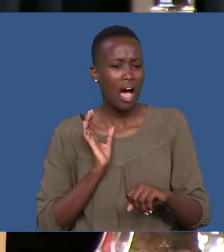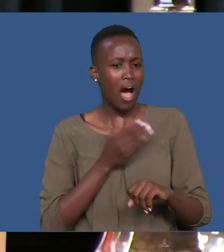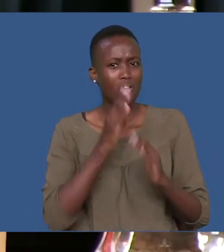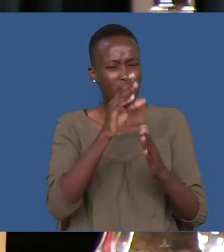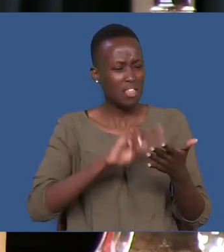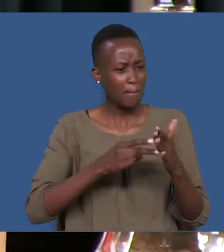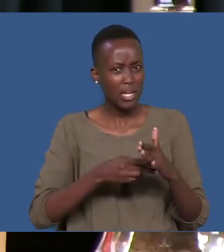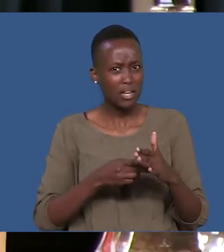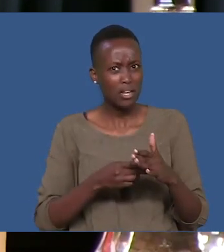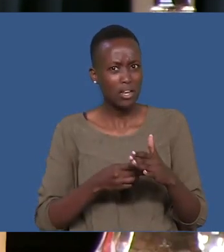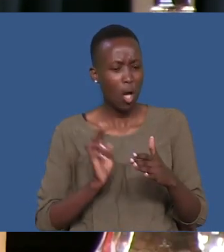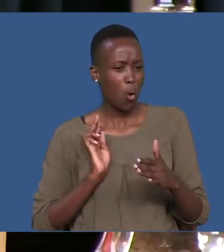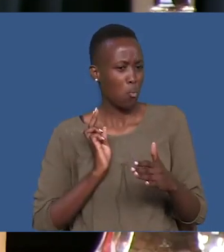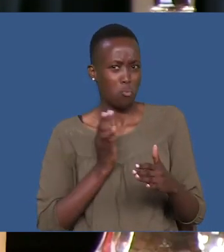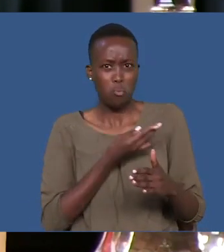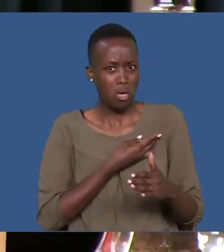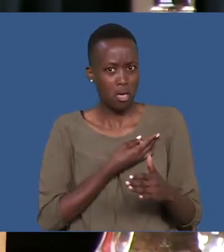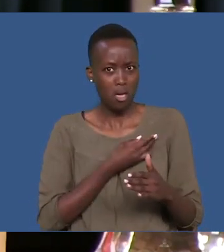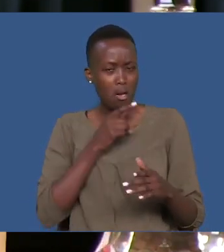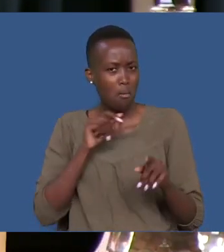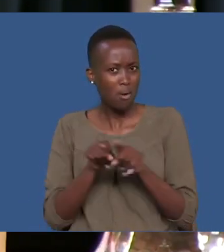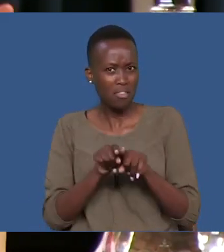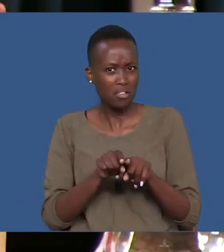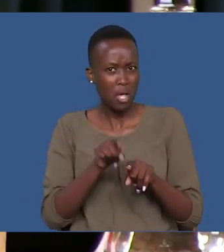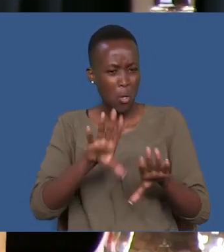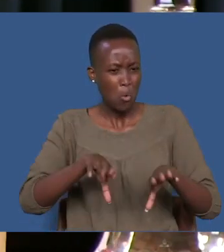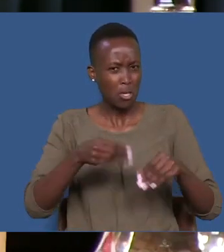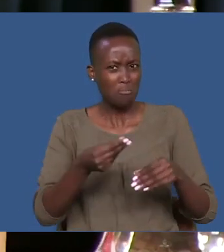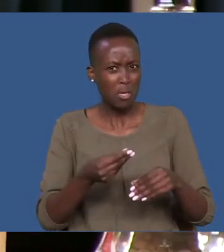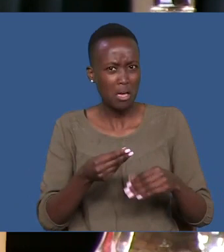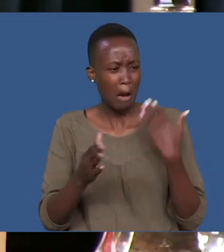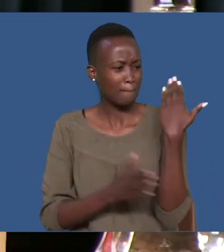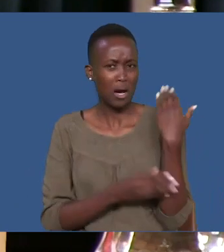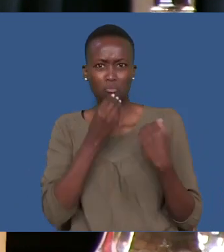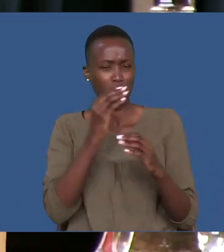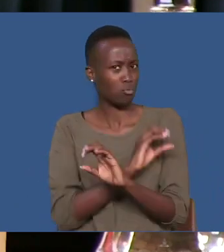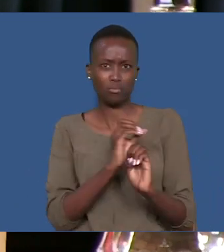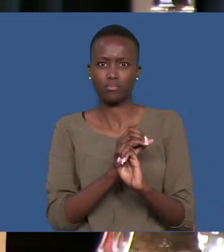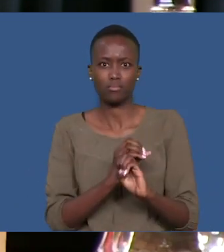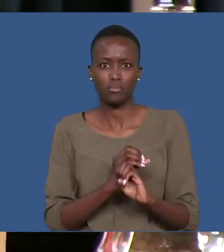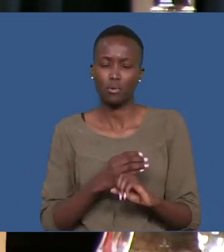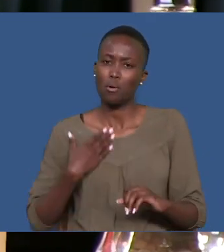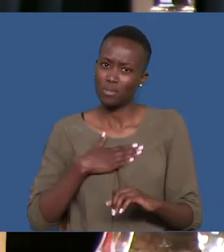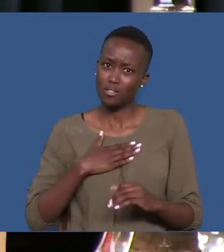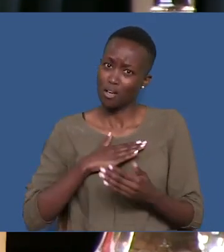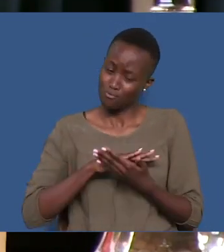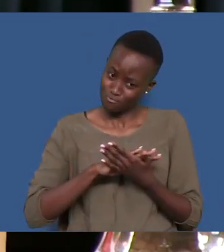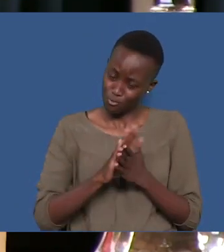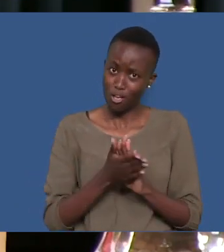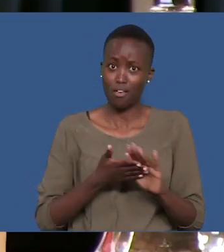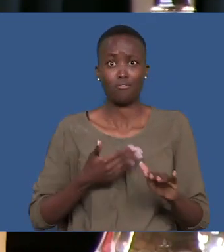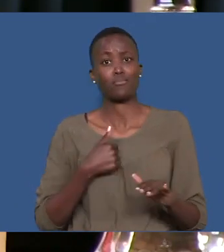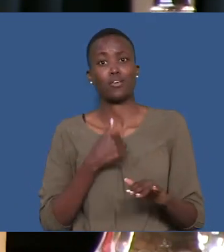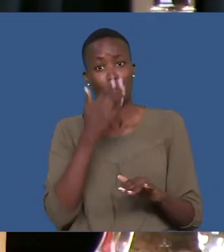brothers. I don't think you'll give stale food to your own blood brother. So forgive me if I don't say